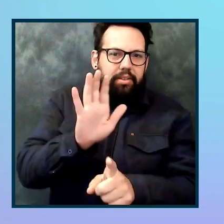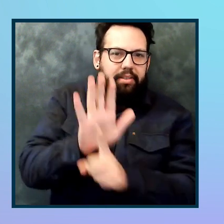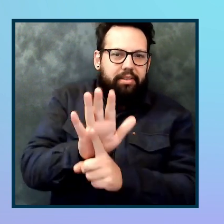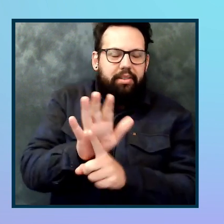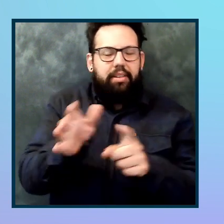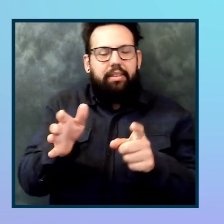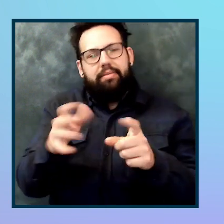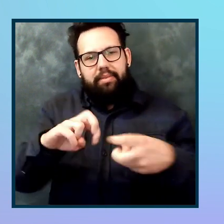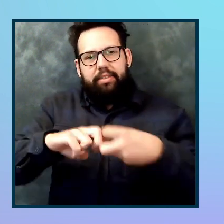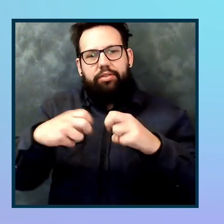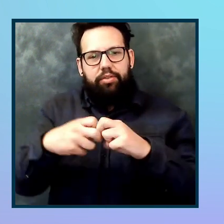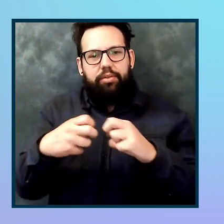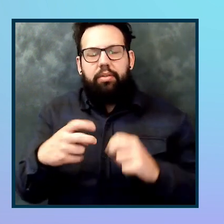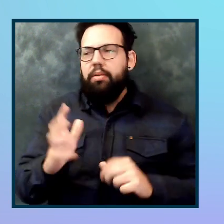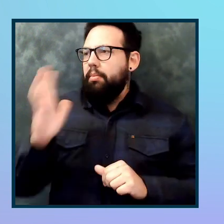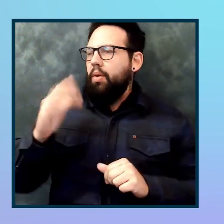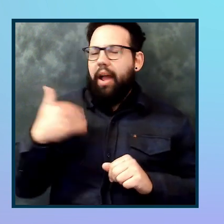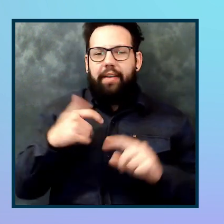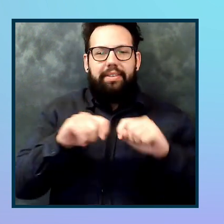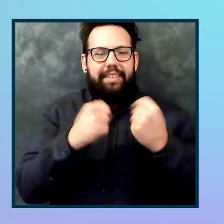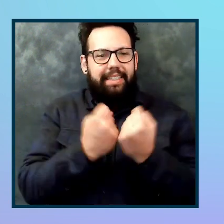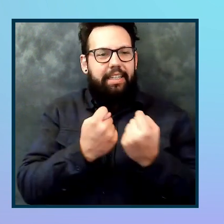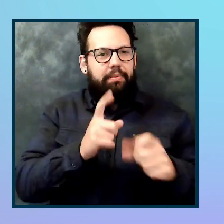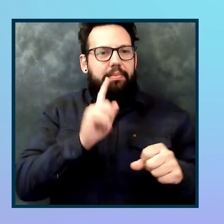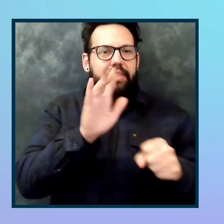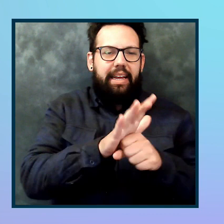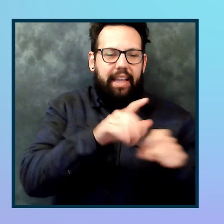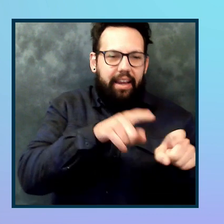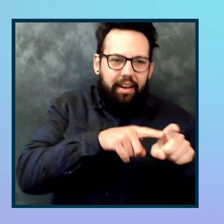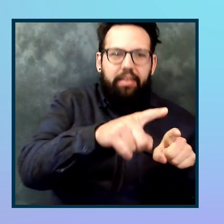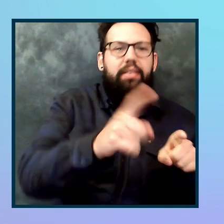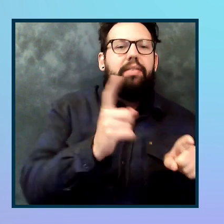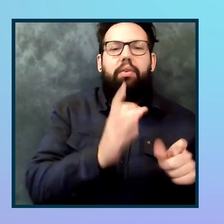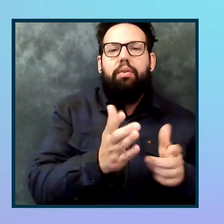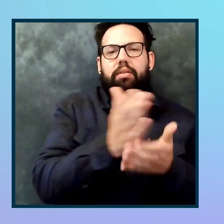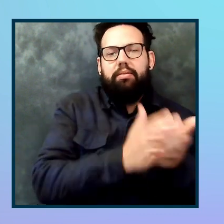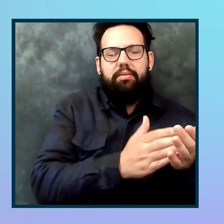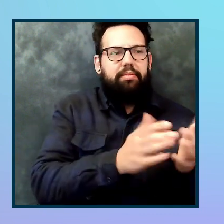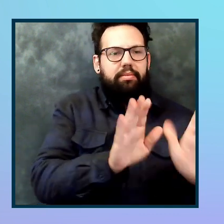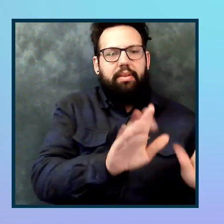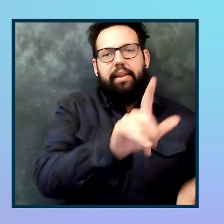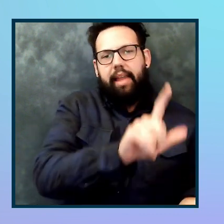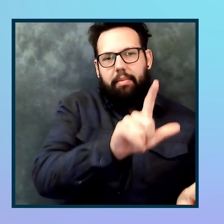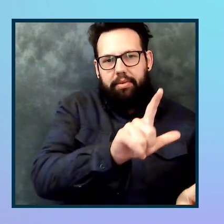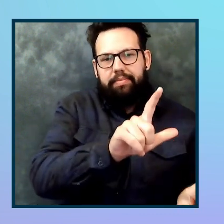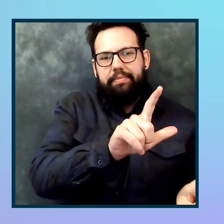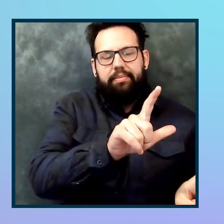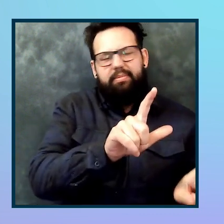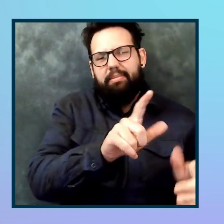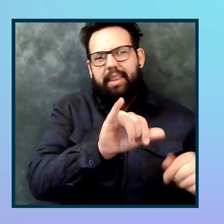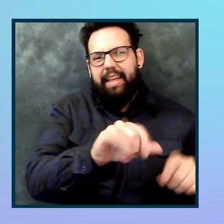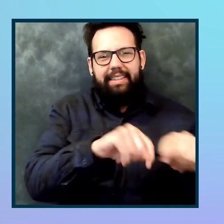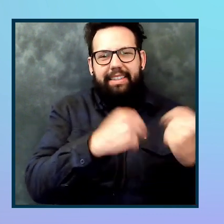team dedicated to only doing like managing the component library, but we've pretty much disbanded that in